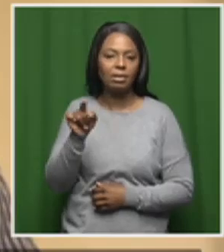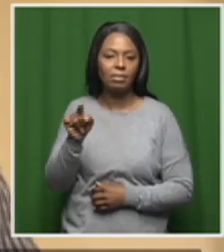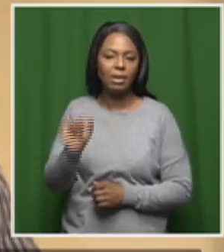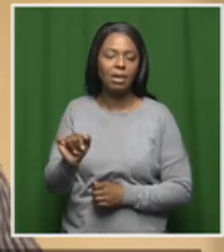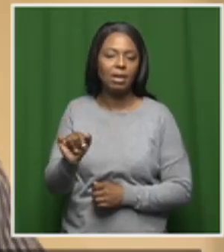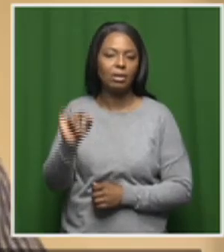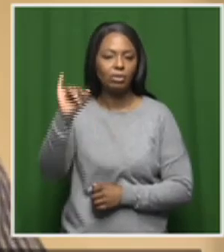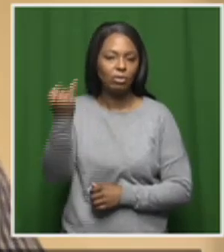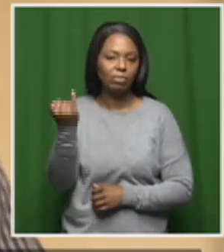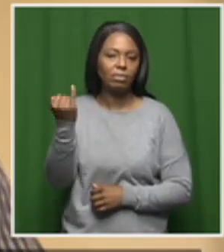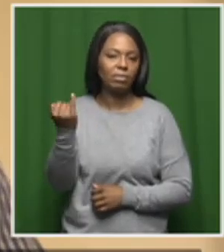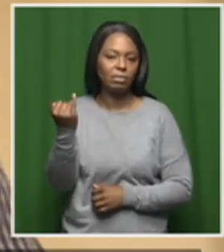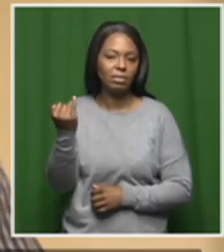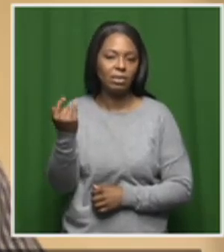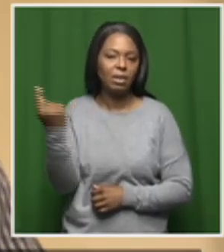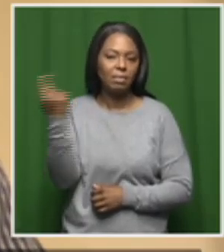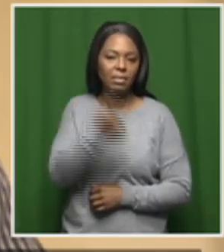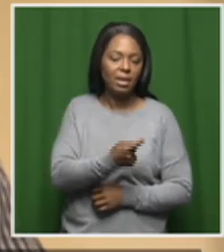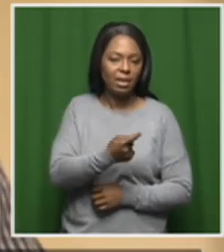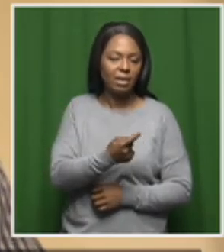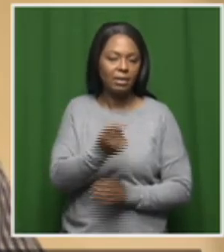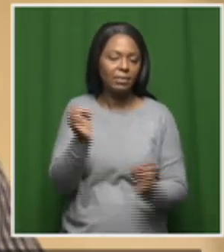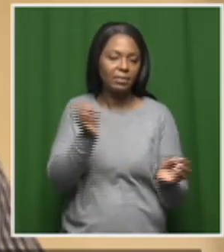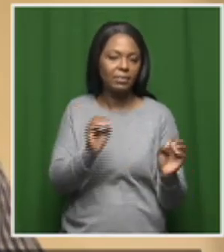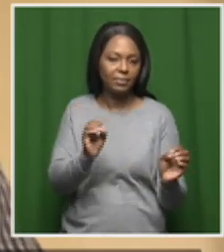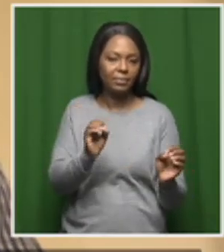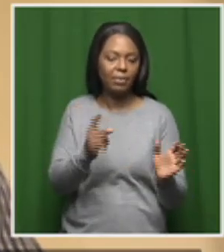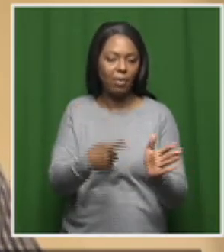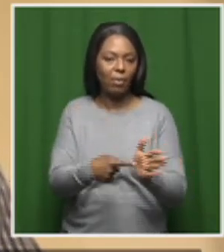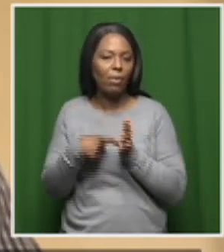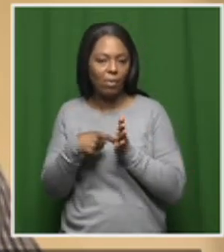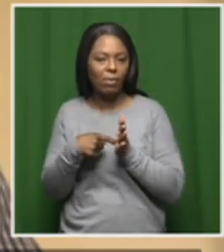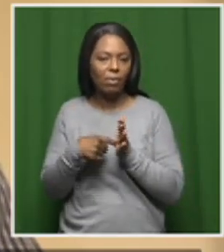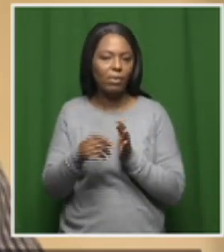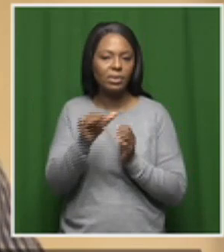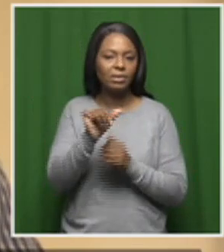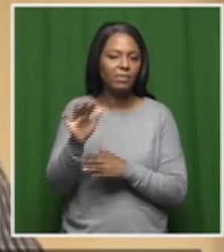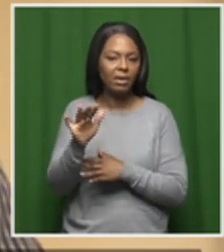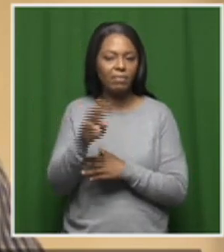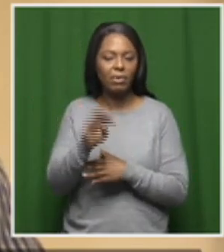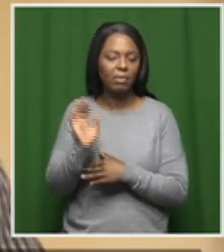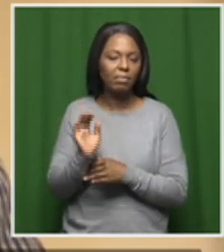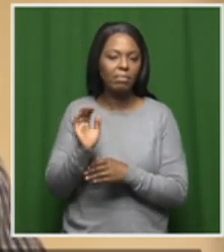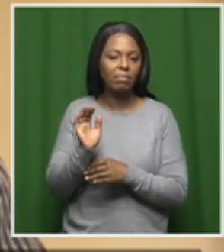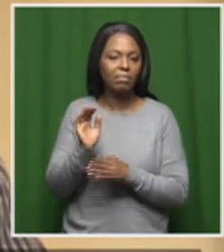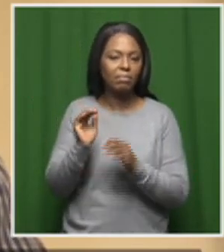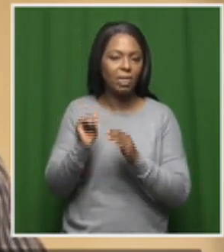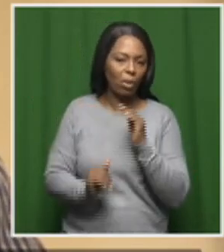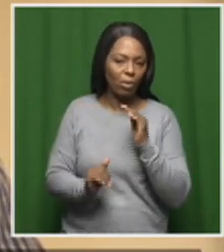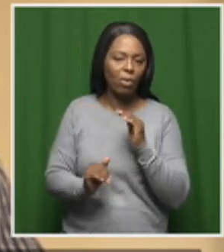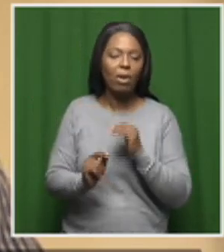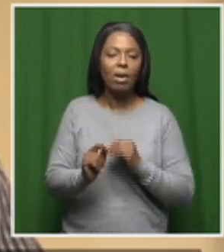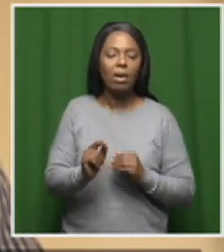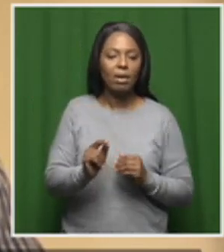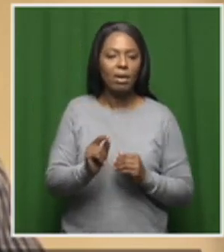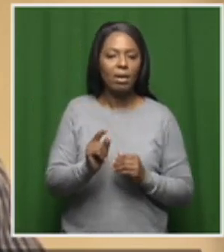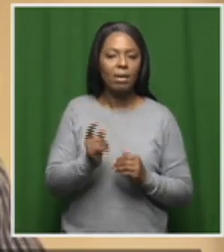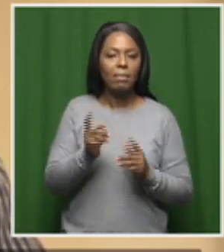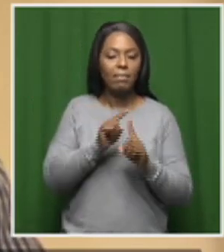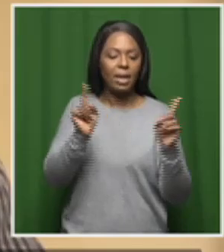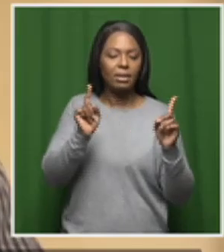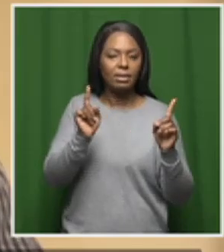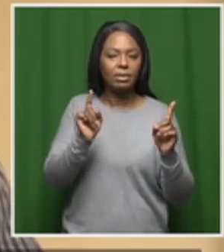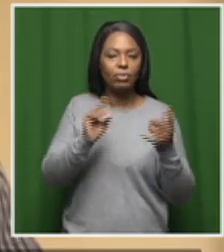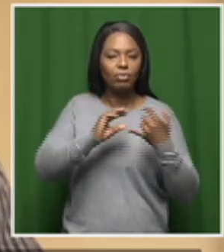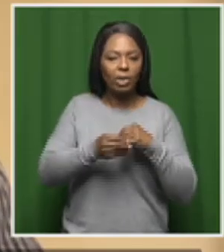65 billion. We then came in and we looked at how best can we address the issues. Remember that